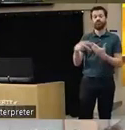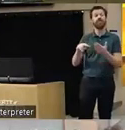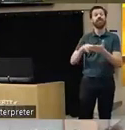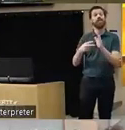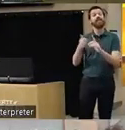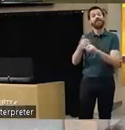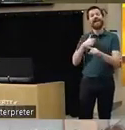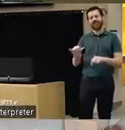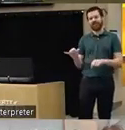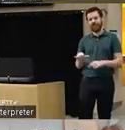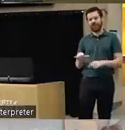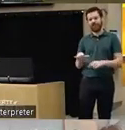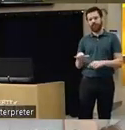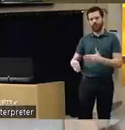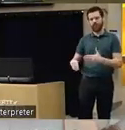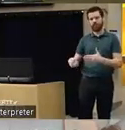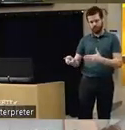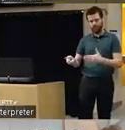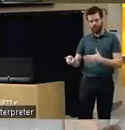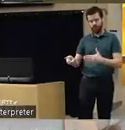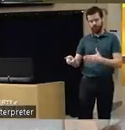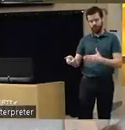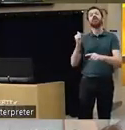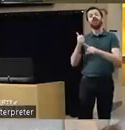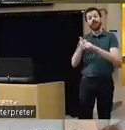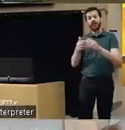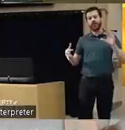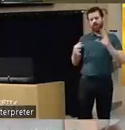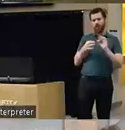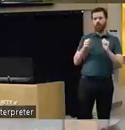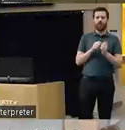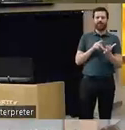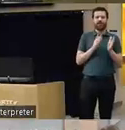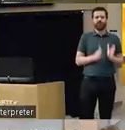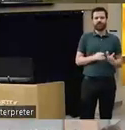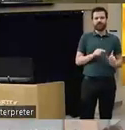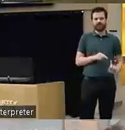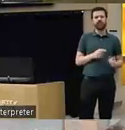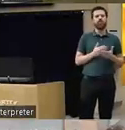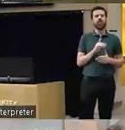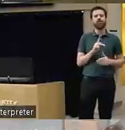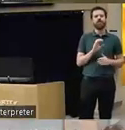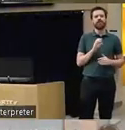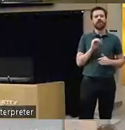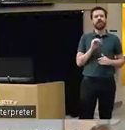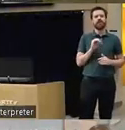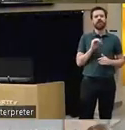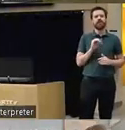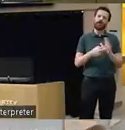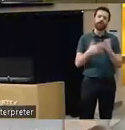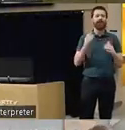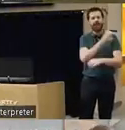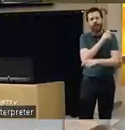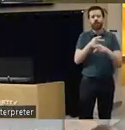similar outcomes and is tied to the psychiatrists who do PCMHI. So we have shared cases, clinical